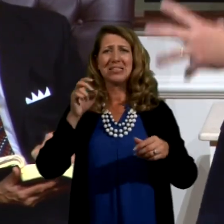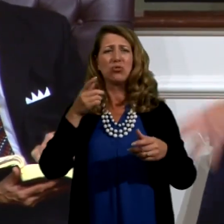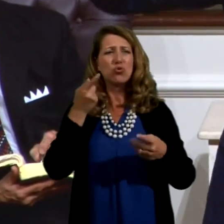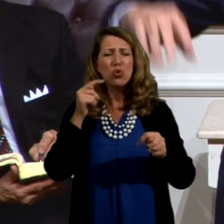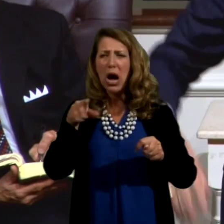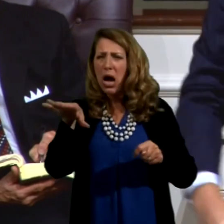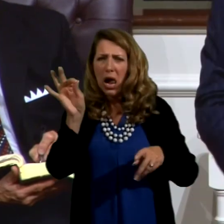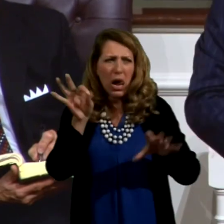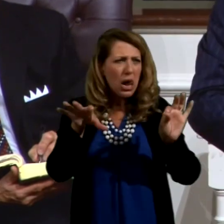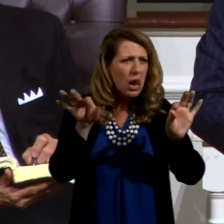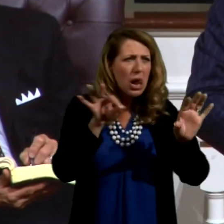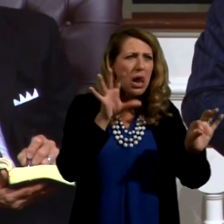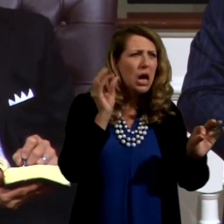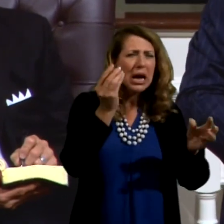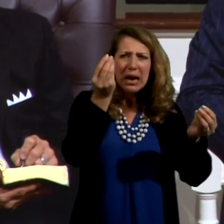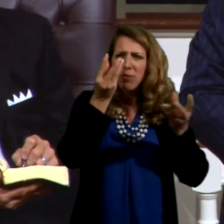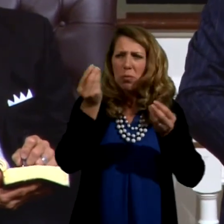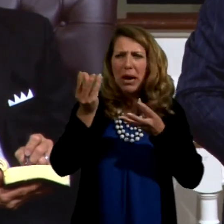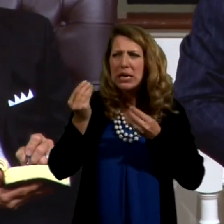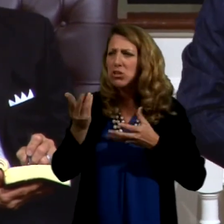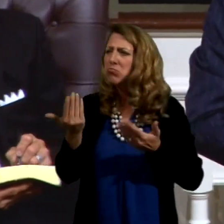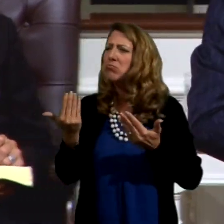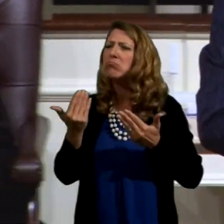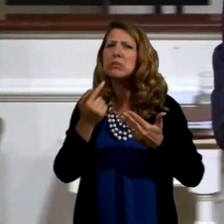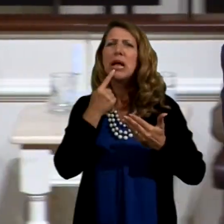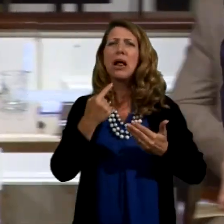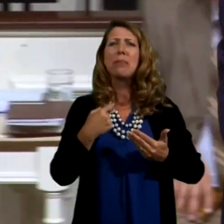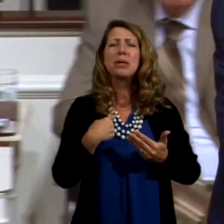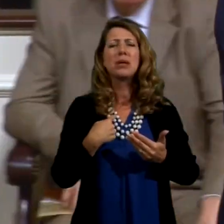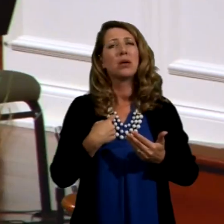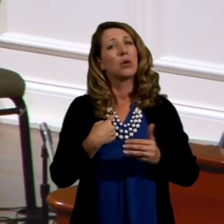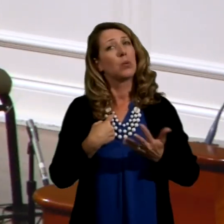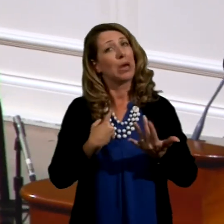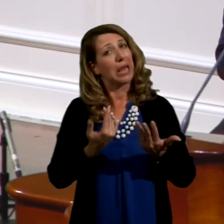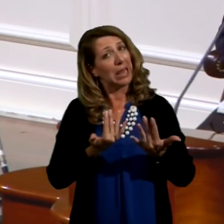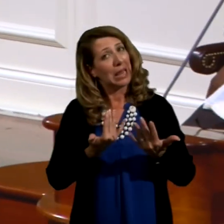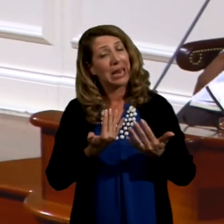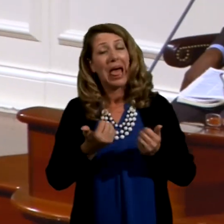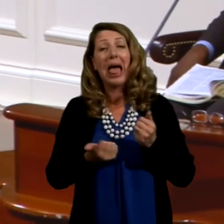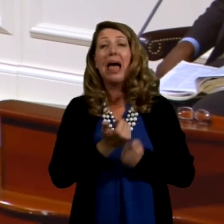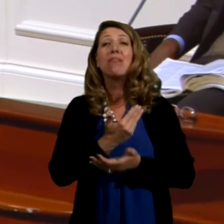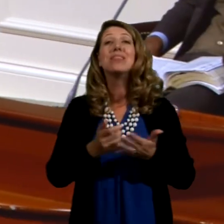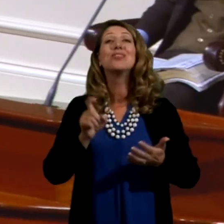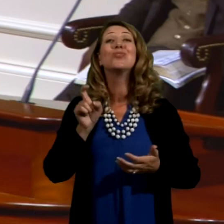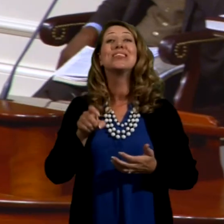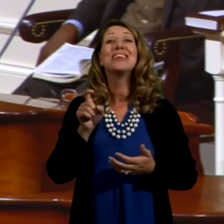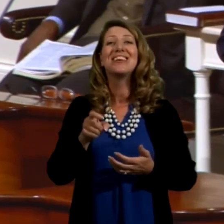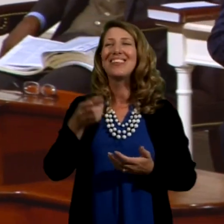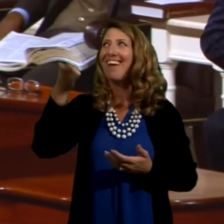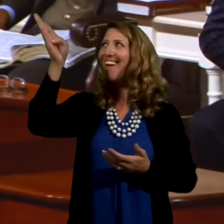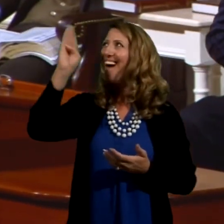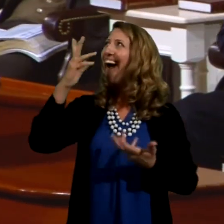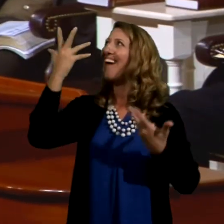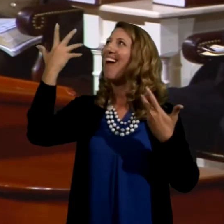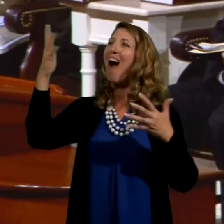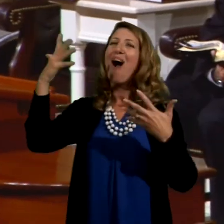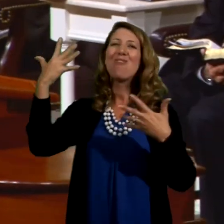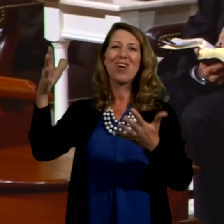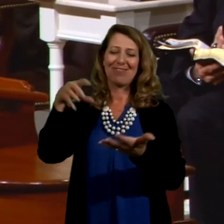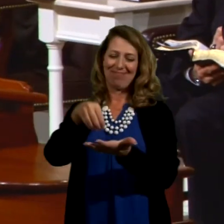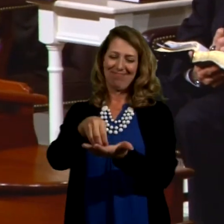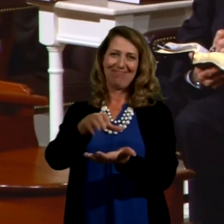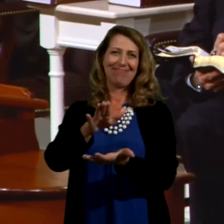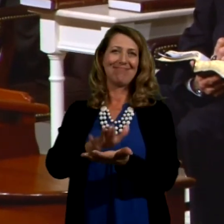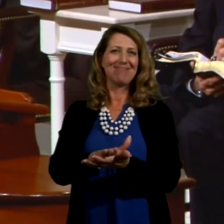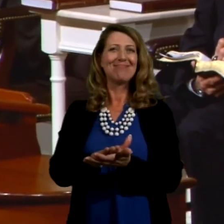find somebody to talk to you about something. Let me tell you something. Everything you need, God has baked everything we need in